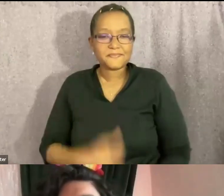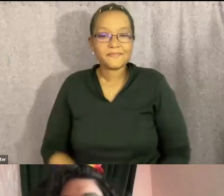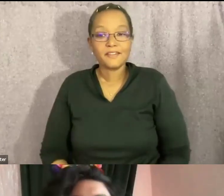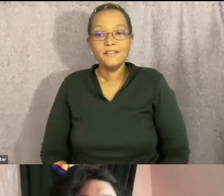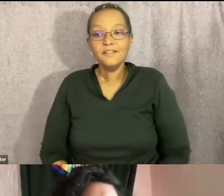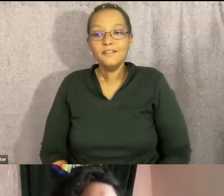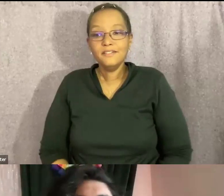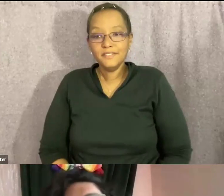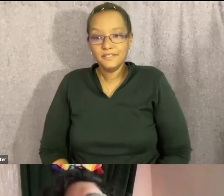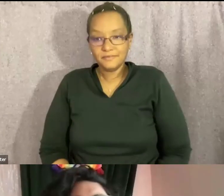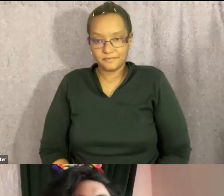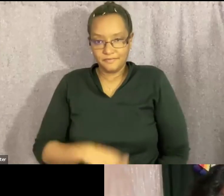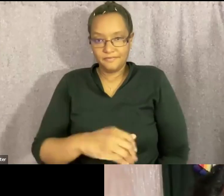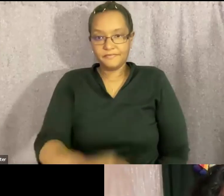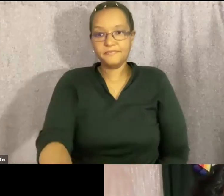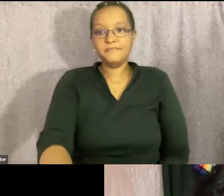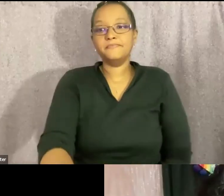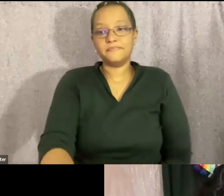community building,